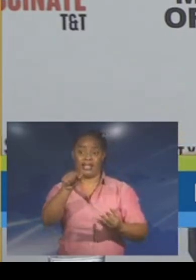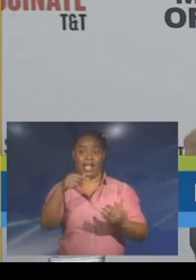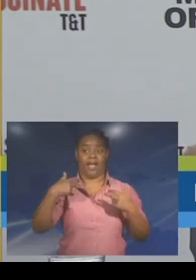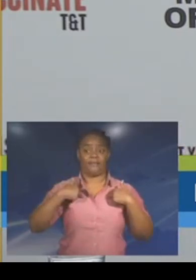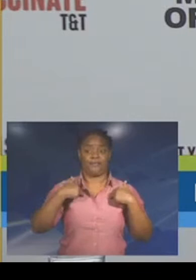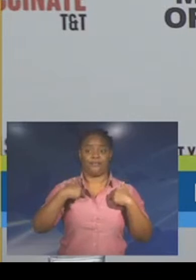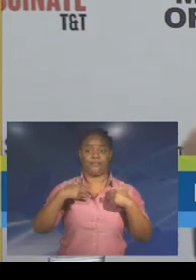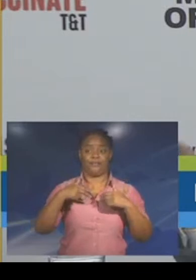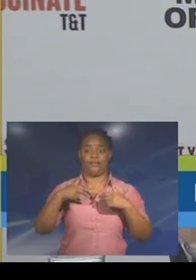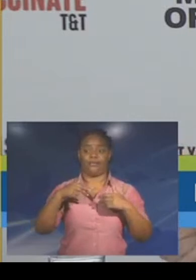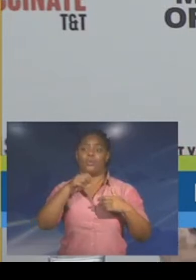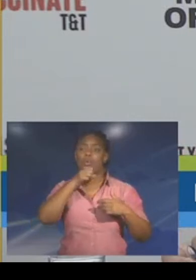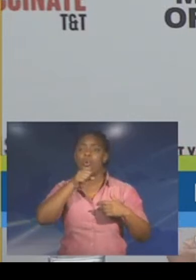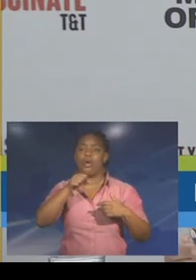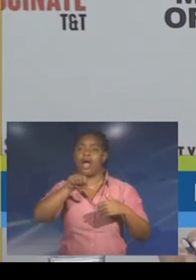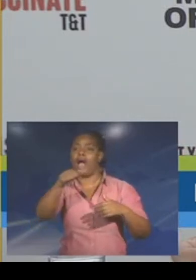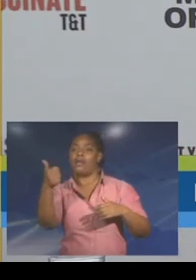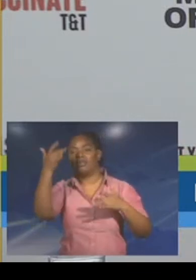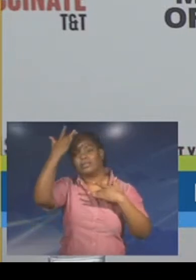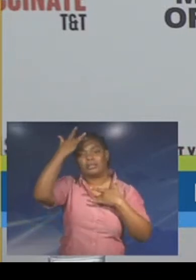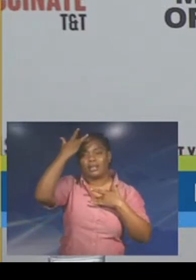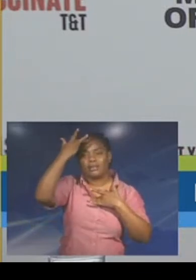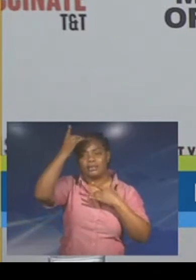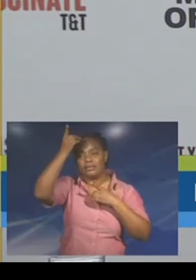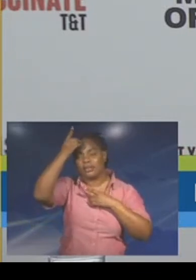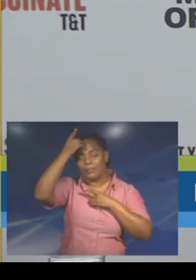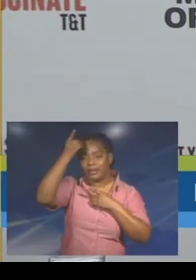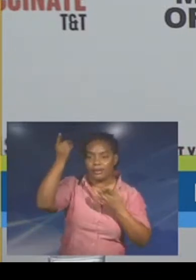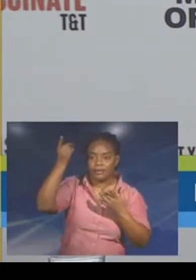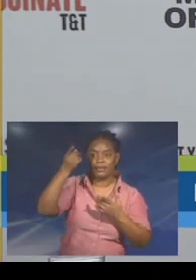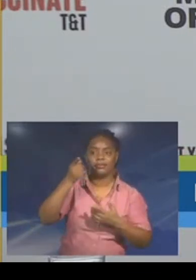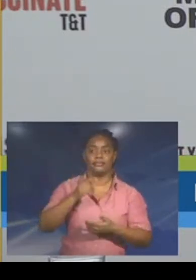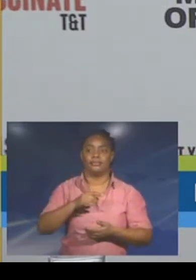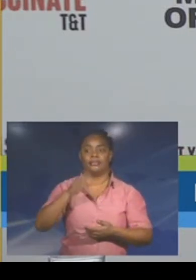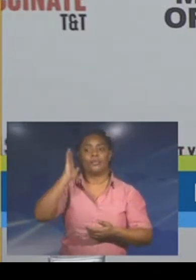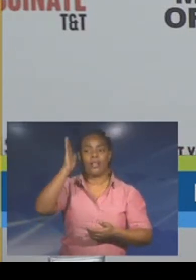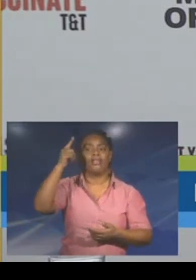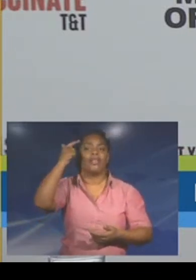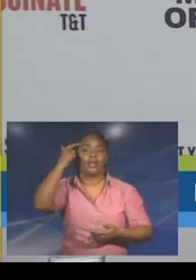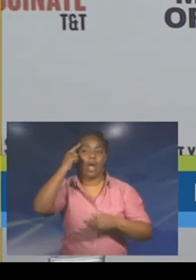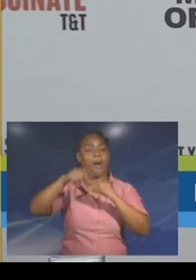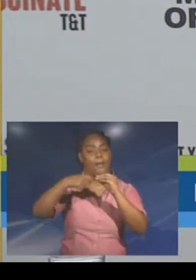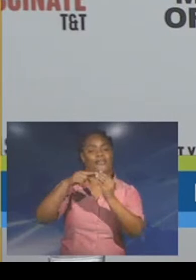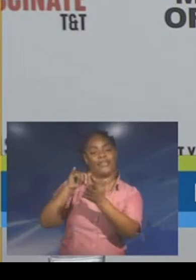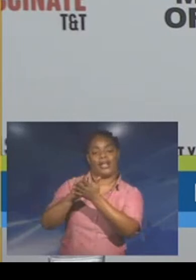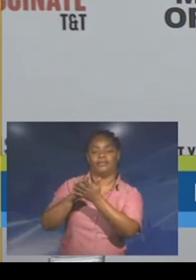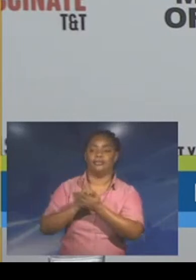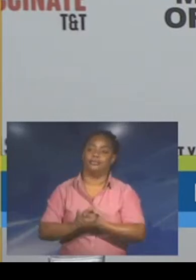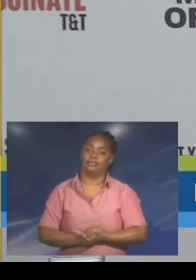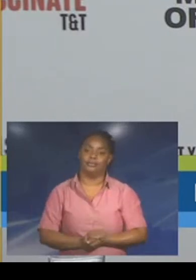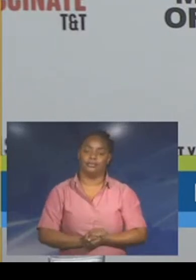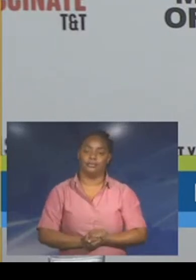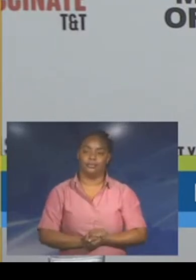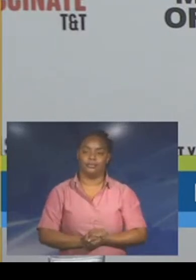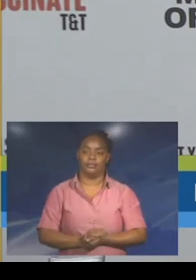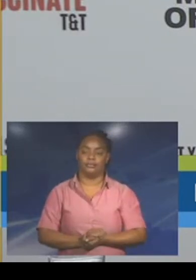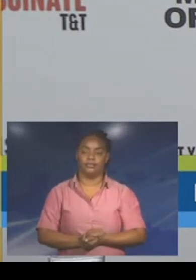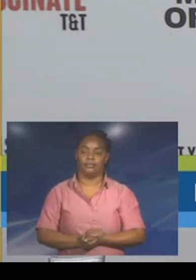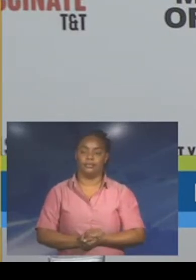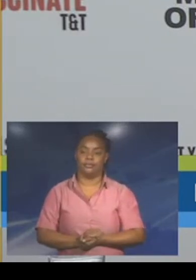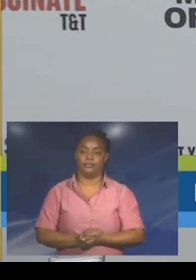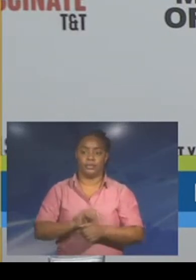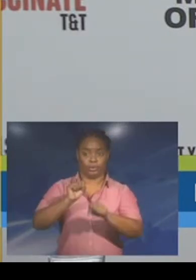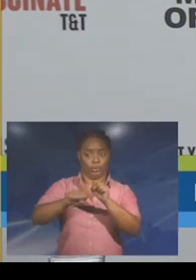You may want to consider that. That's your choice, and look at the space that you are visiting. So this, in